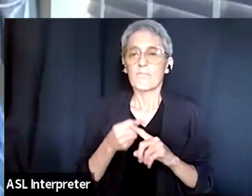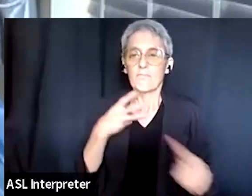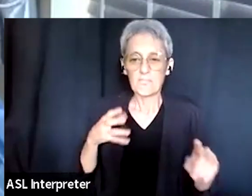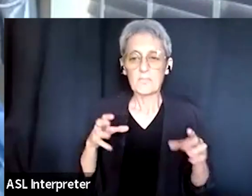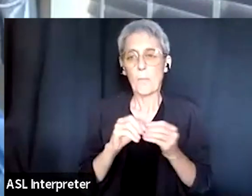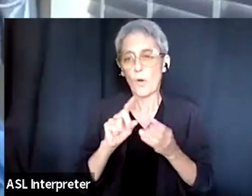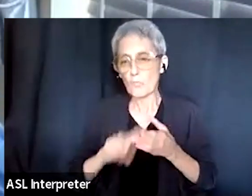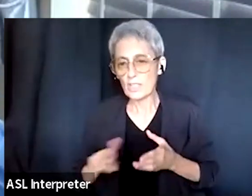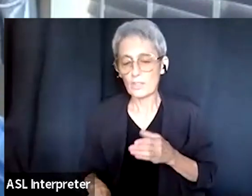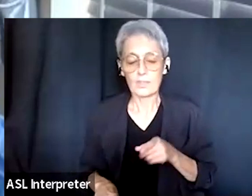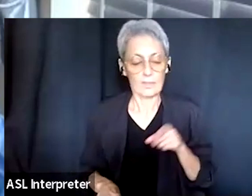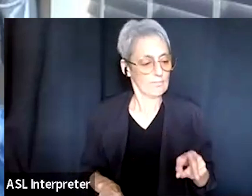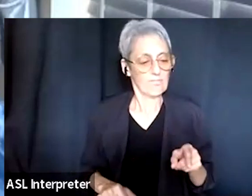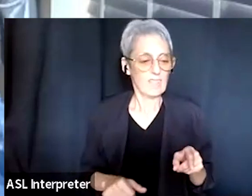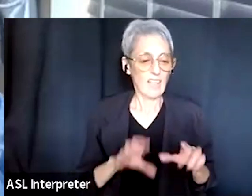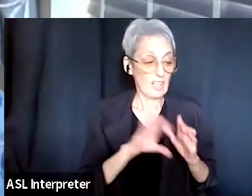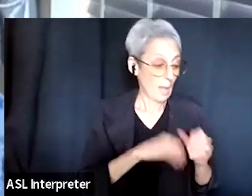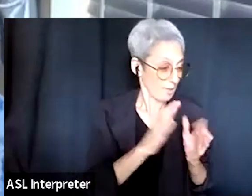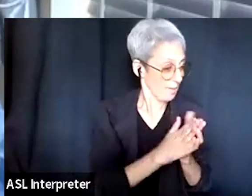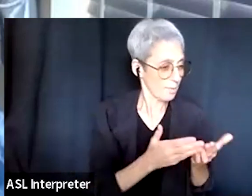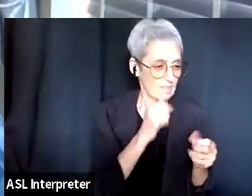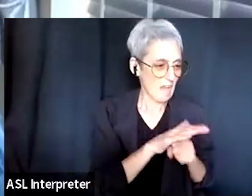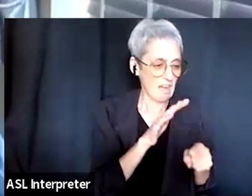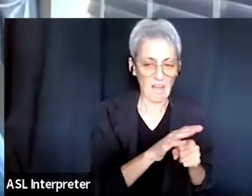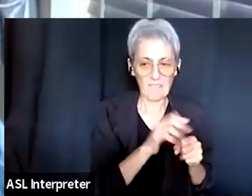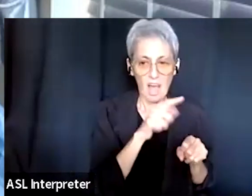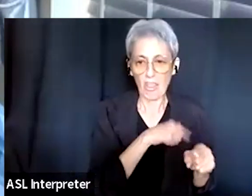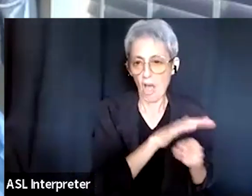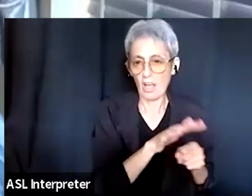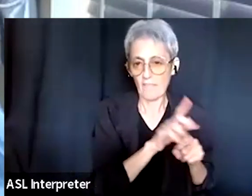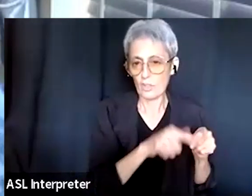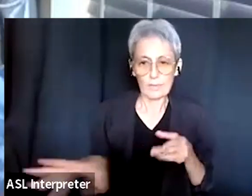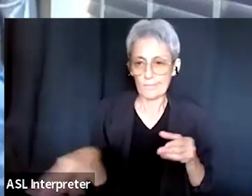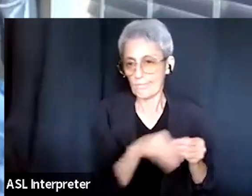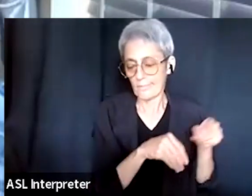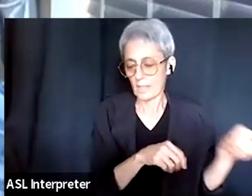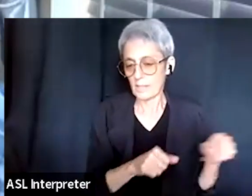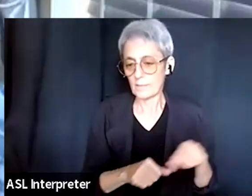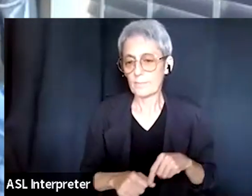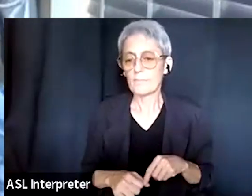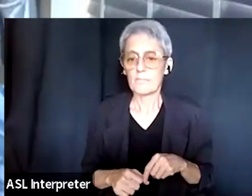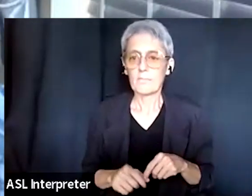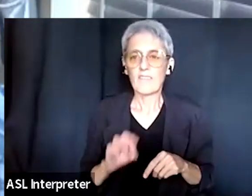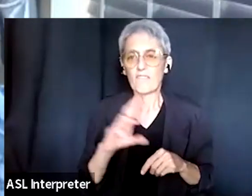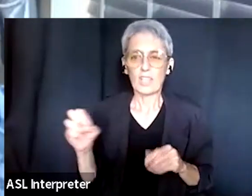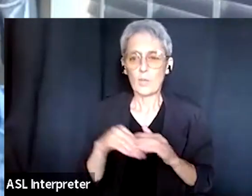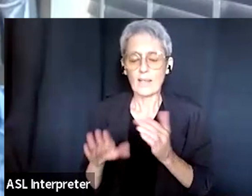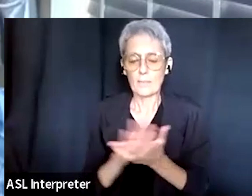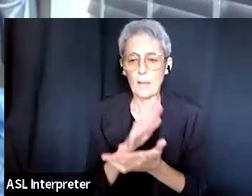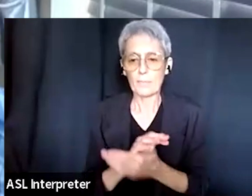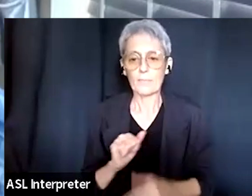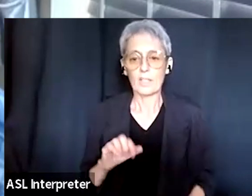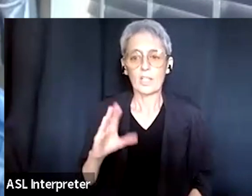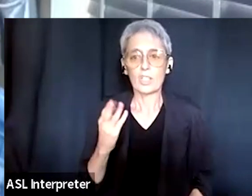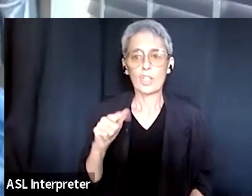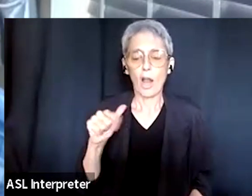in the chapter in the book. And it's freely available through open access, the paper. So, Charlotte, perhaps bring you in.